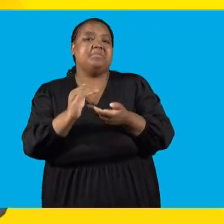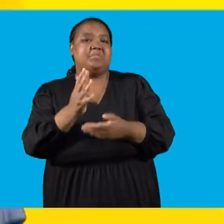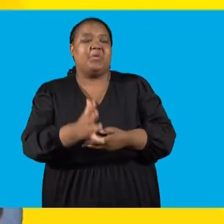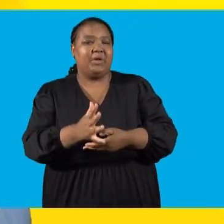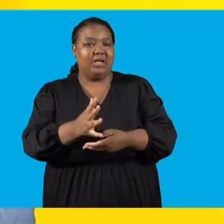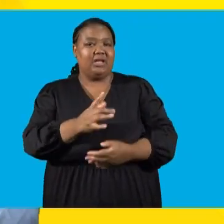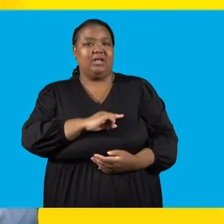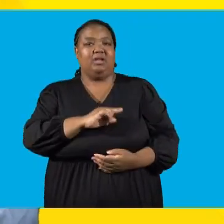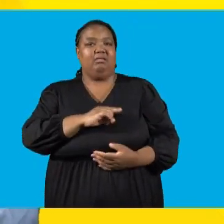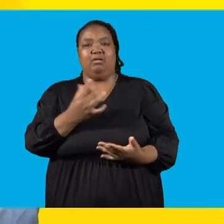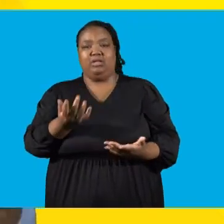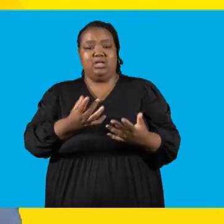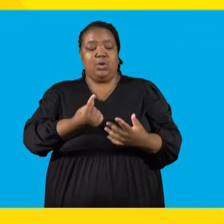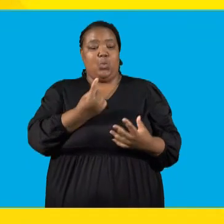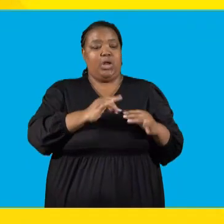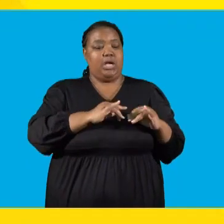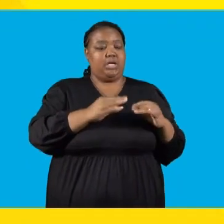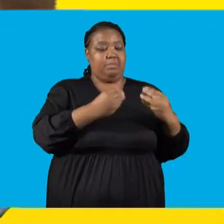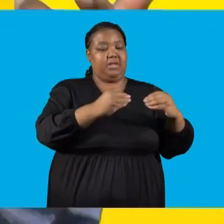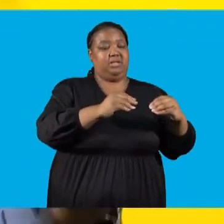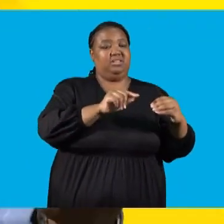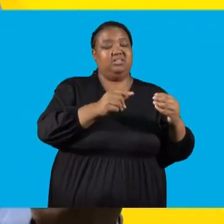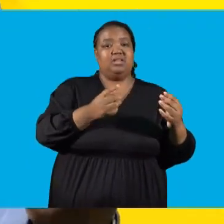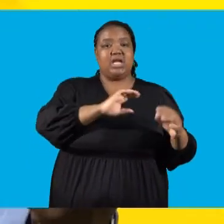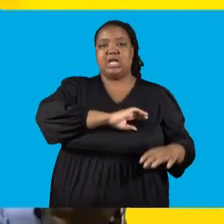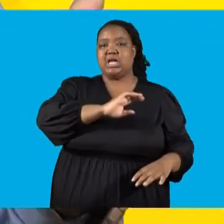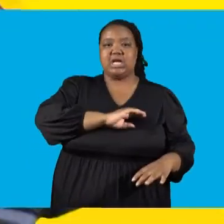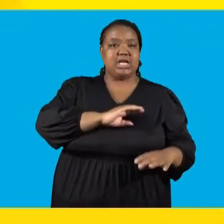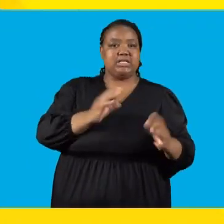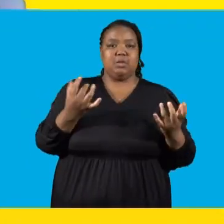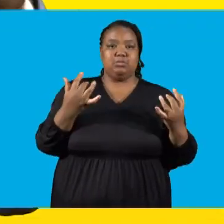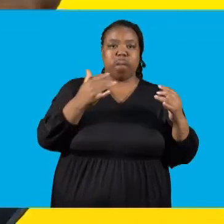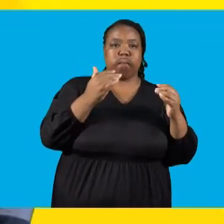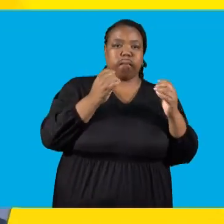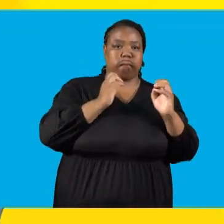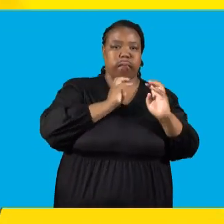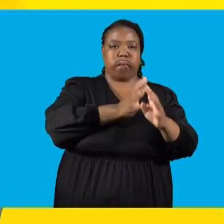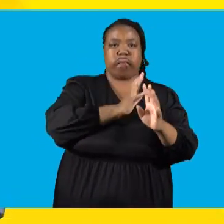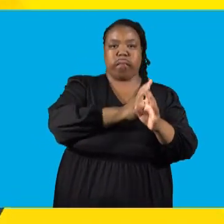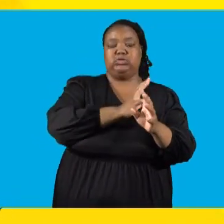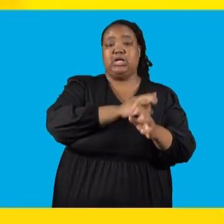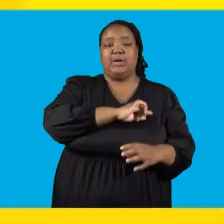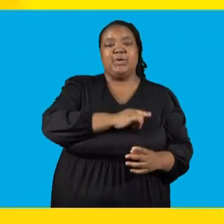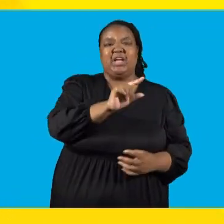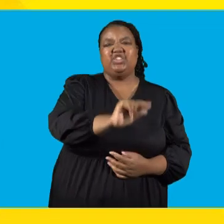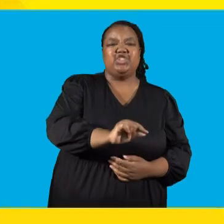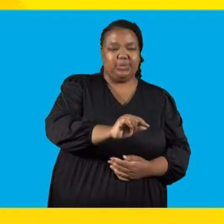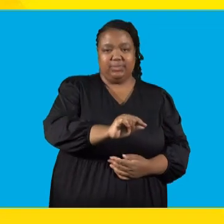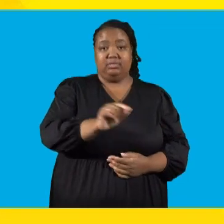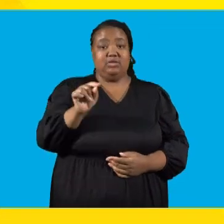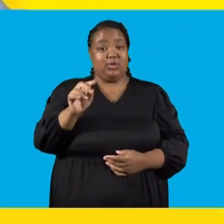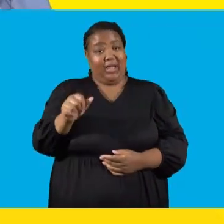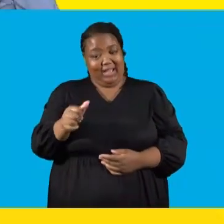decrease their prices as well, because they can't just let this firm get all the customers by selling at a lower